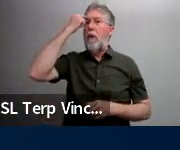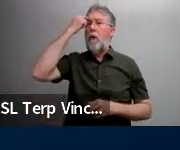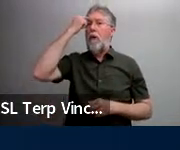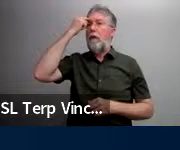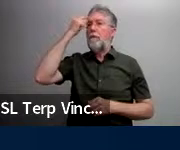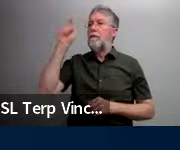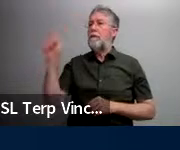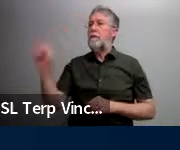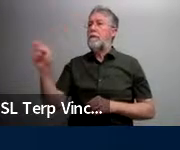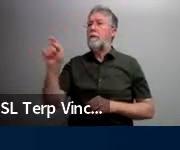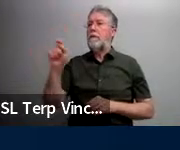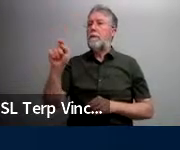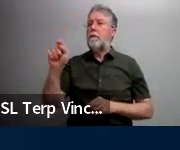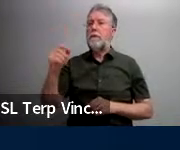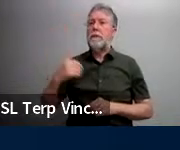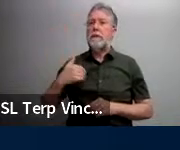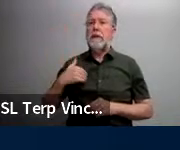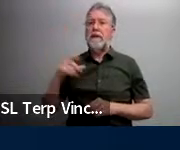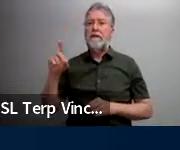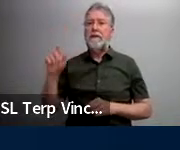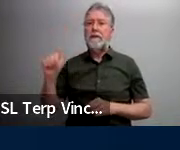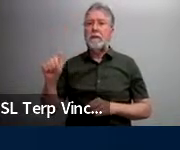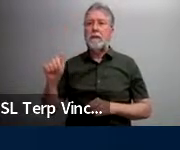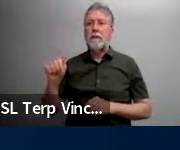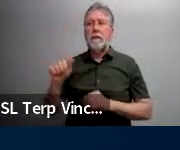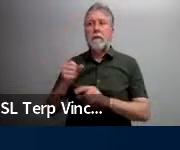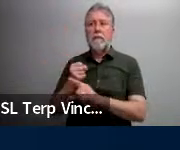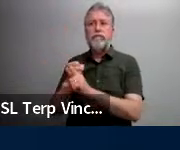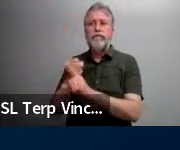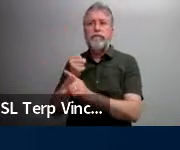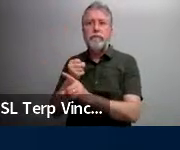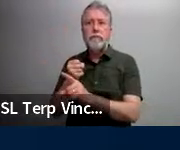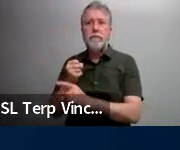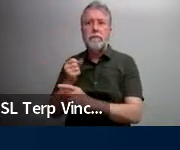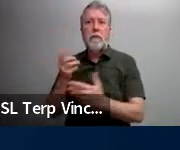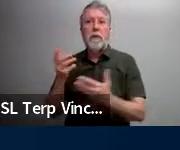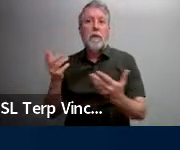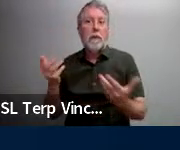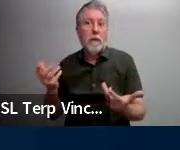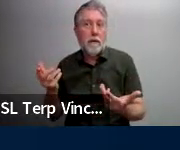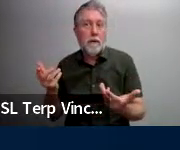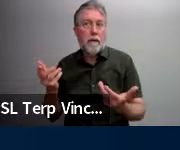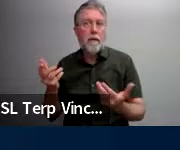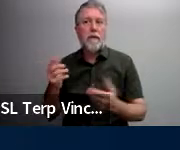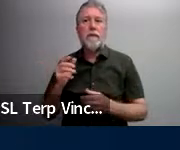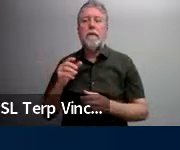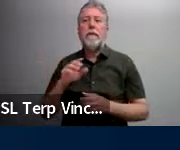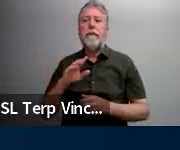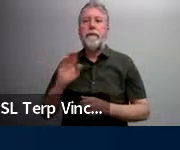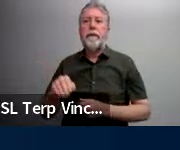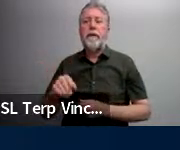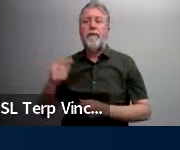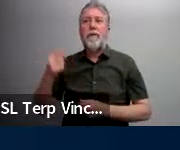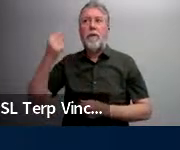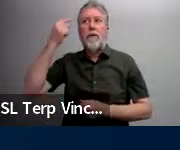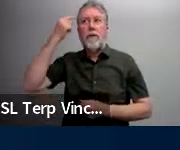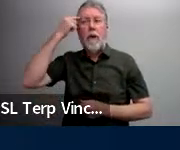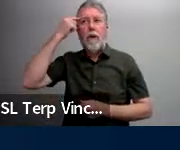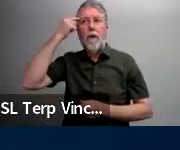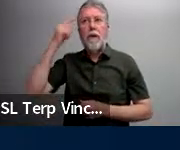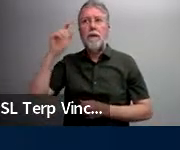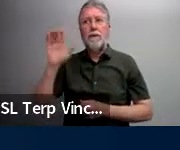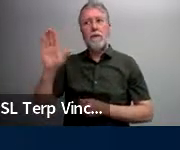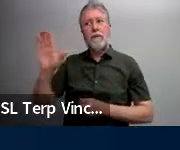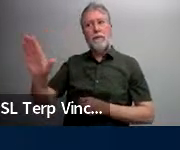implications on people with disabilities and all the varied ways that we